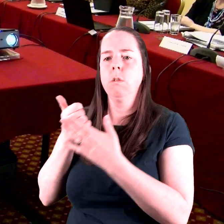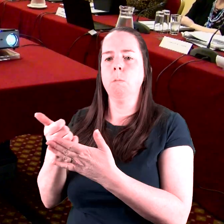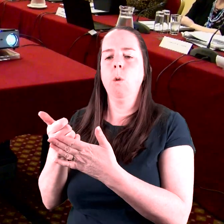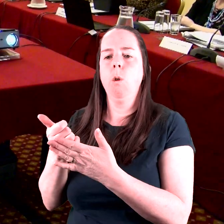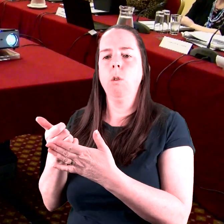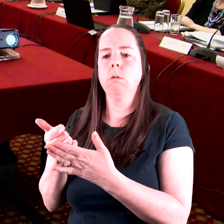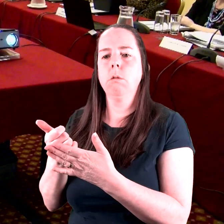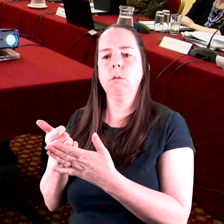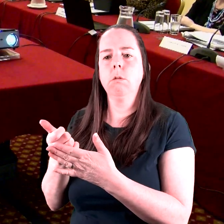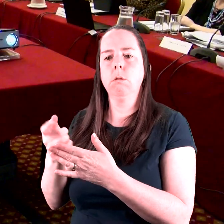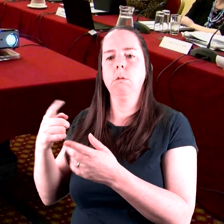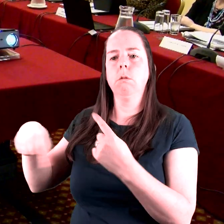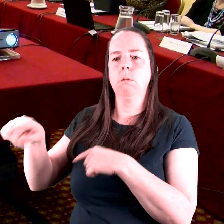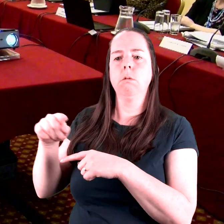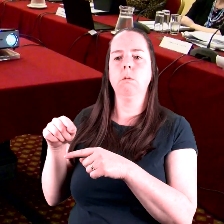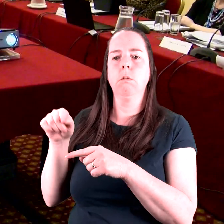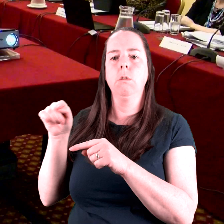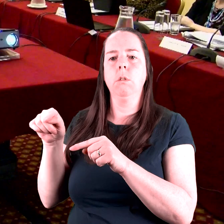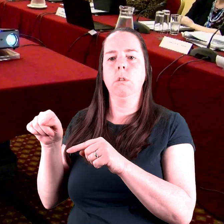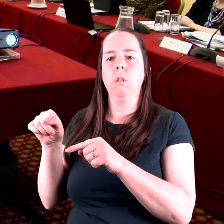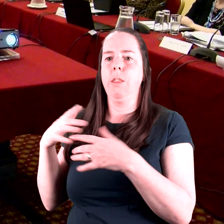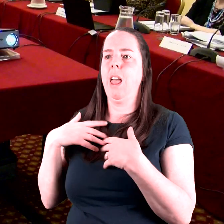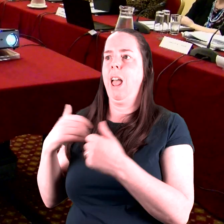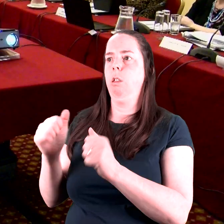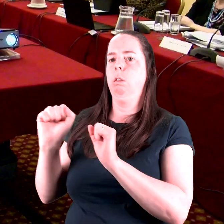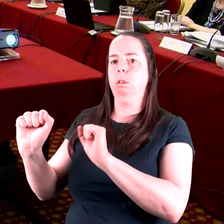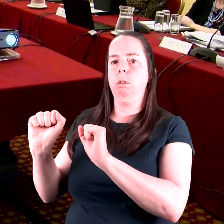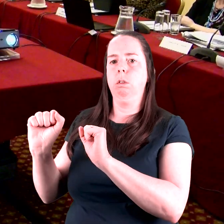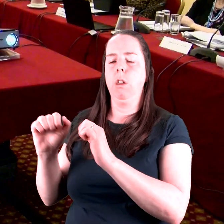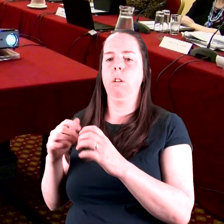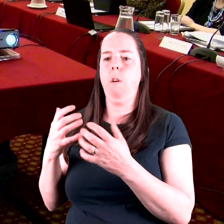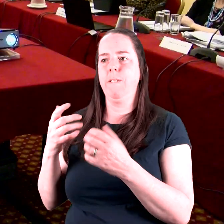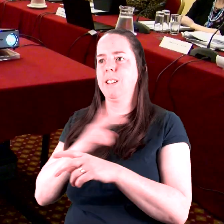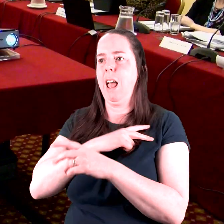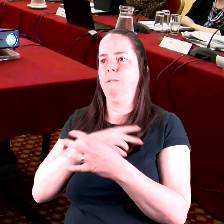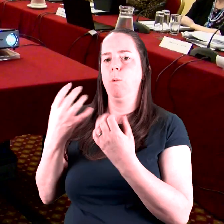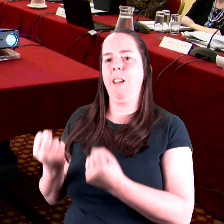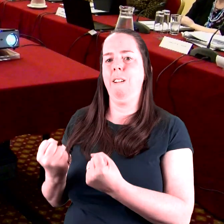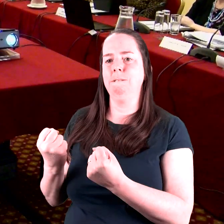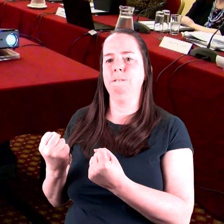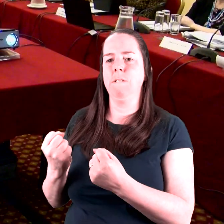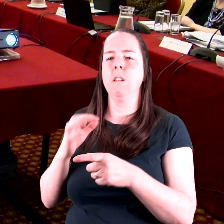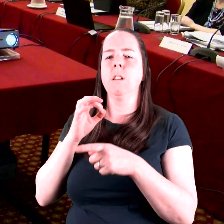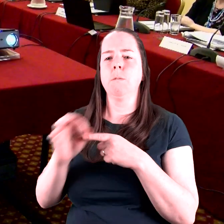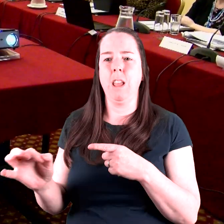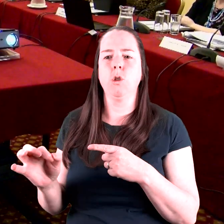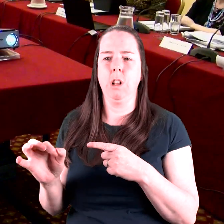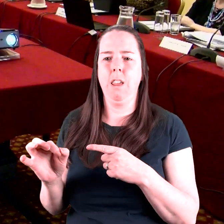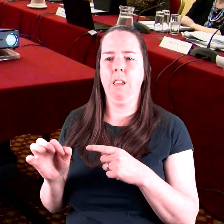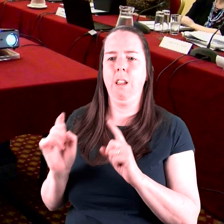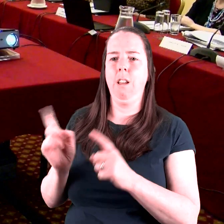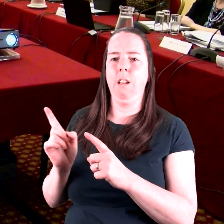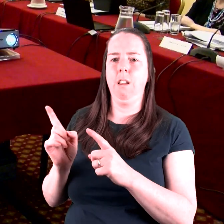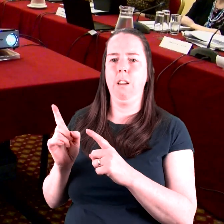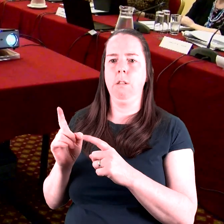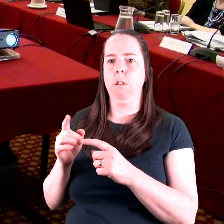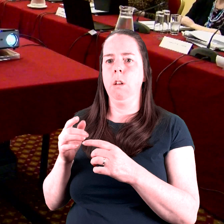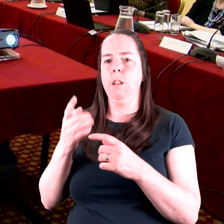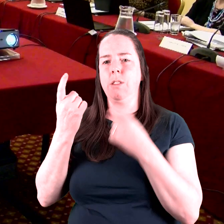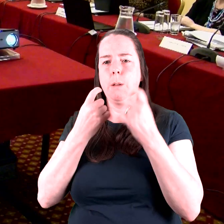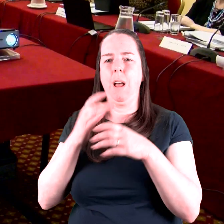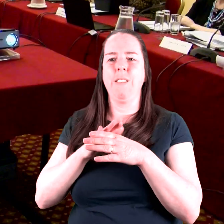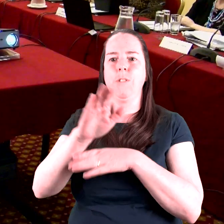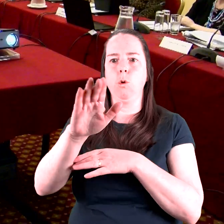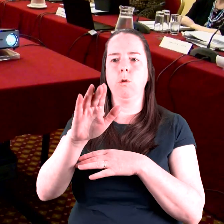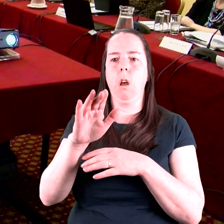that work stream will also look at how we can support the health of our existing staff, especially given that one of the strands for